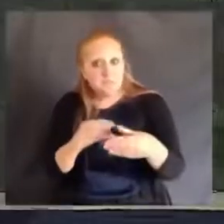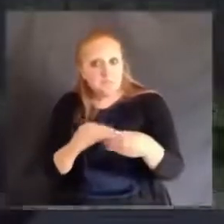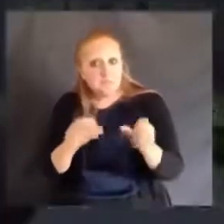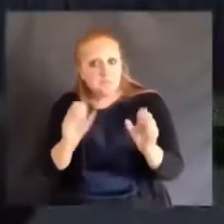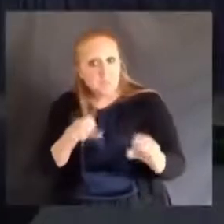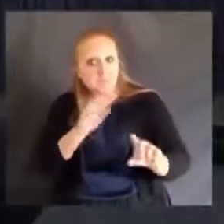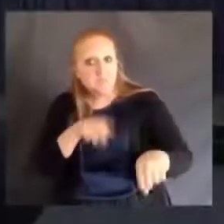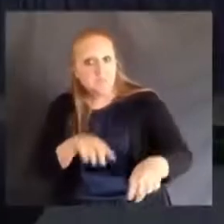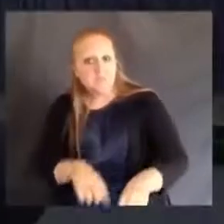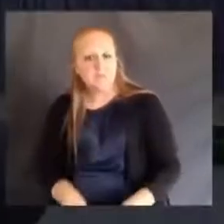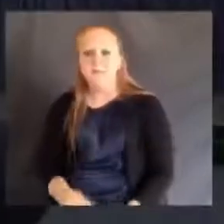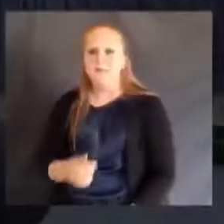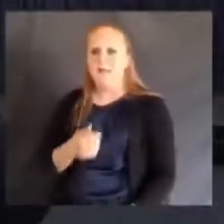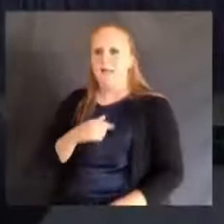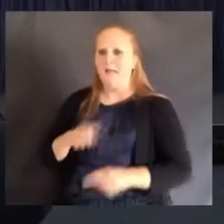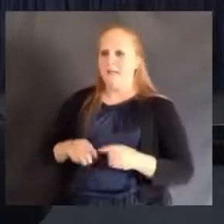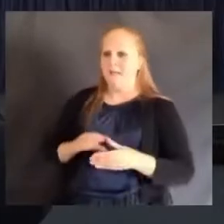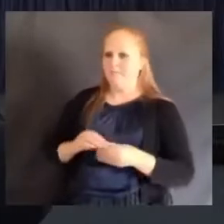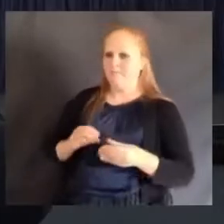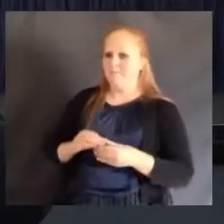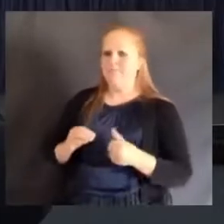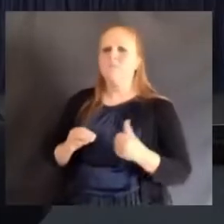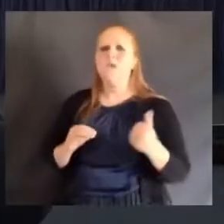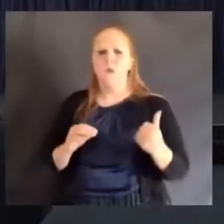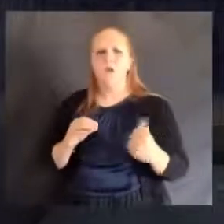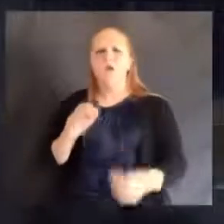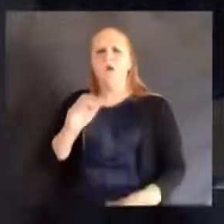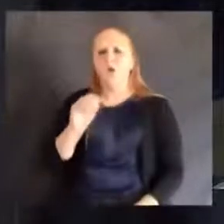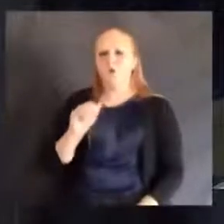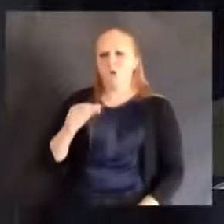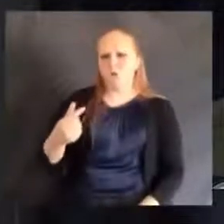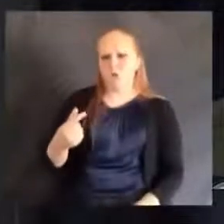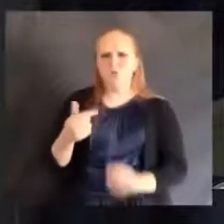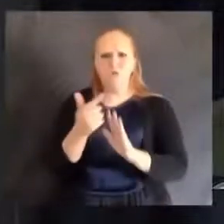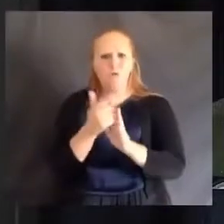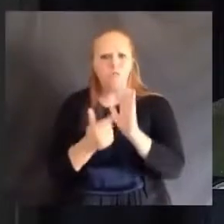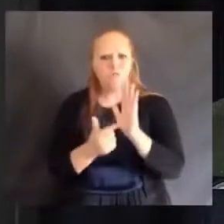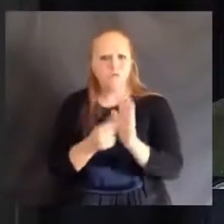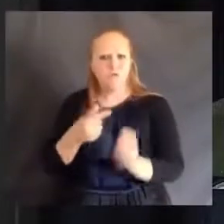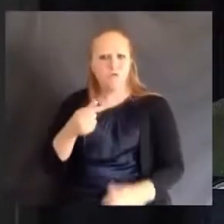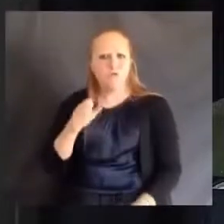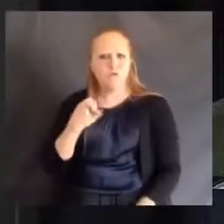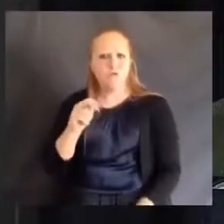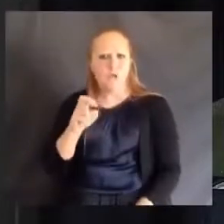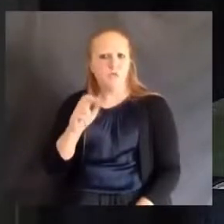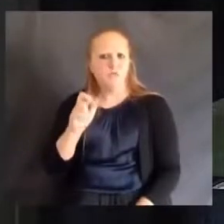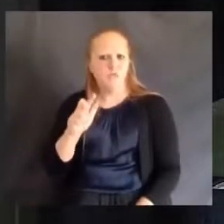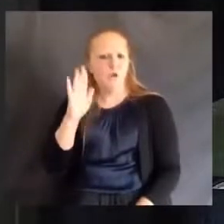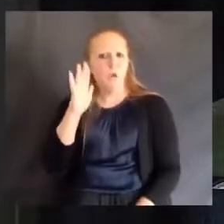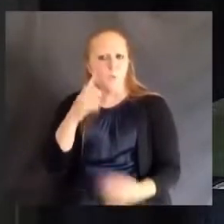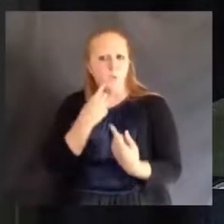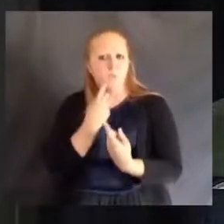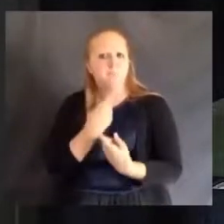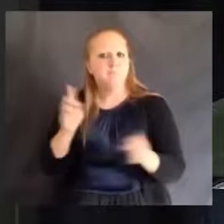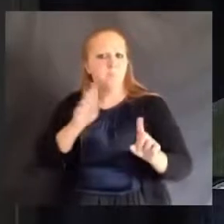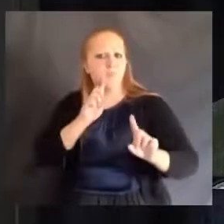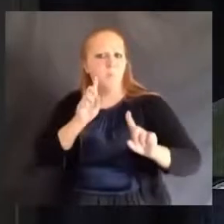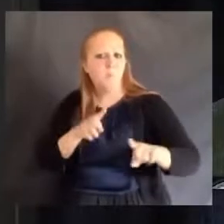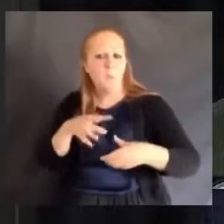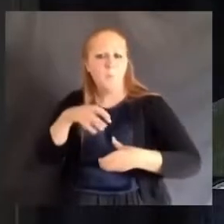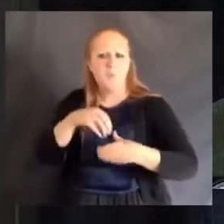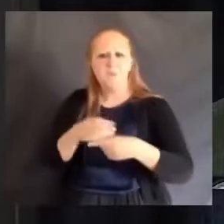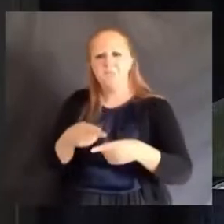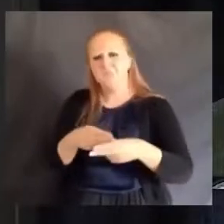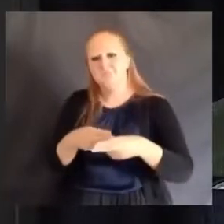the, Melissa? Yeah, so the Attorney General is going to be releasing a preliminary report, I expect sometime in the next 24 hours